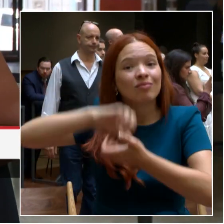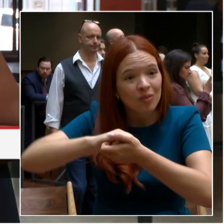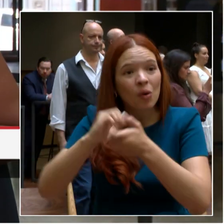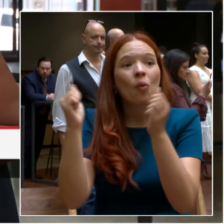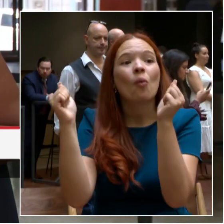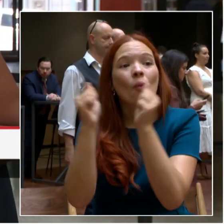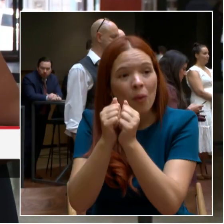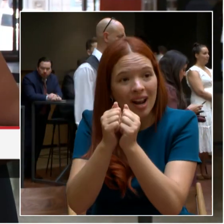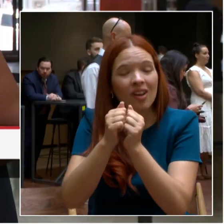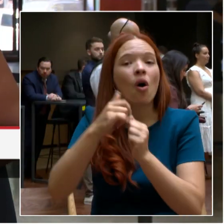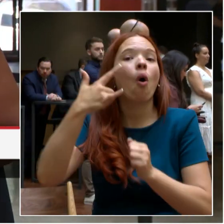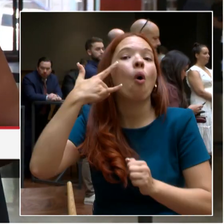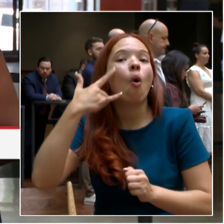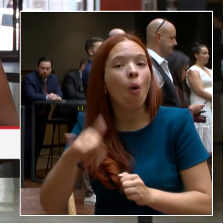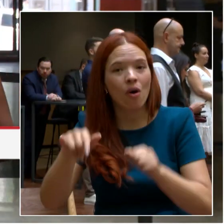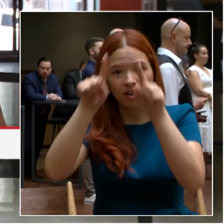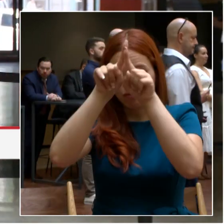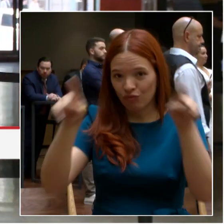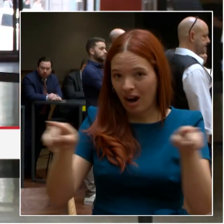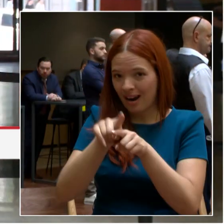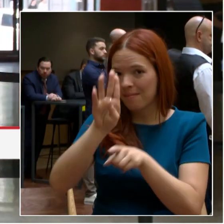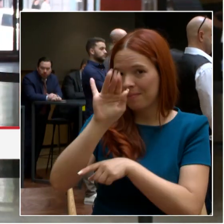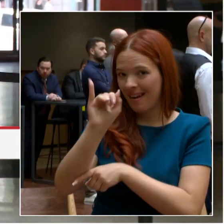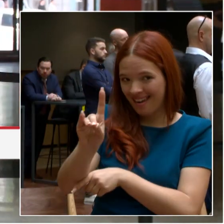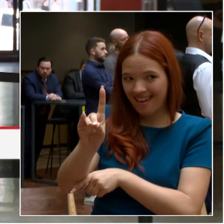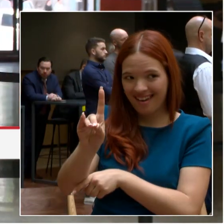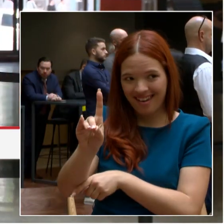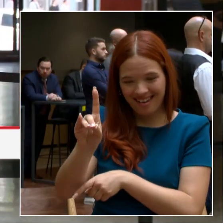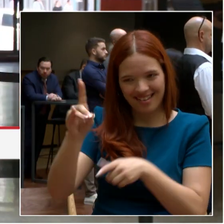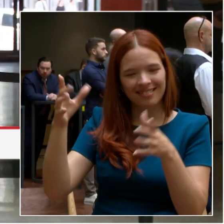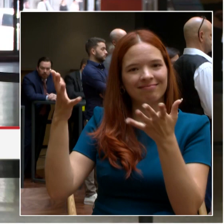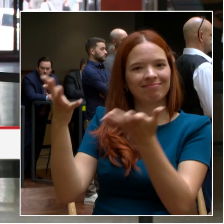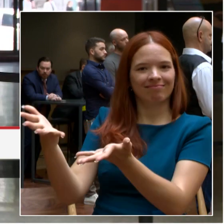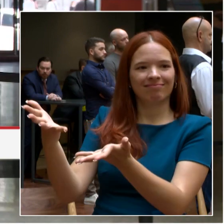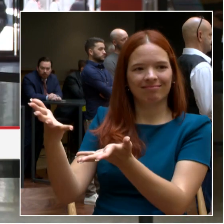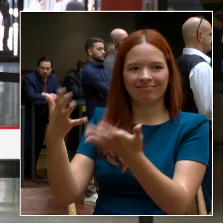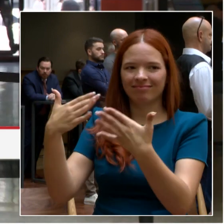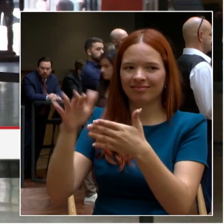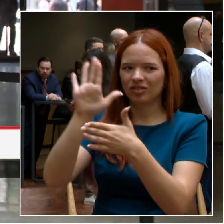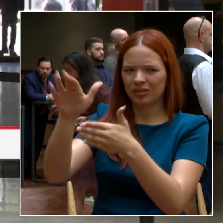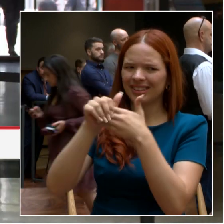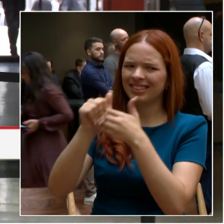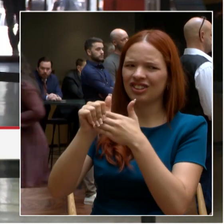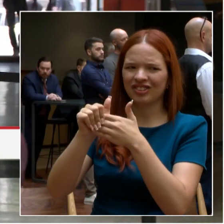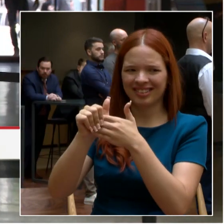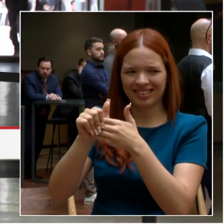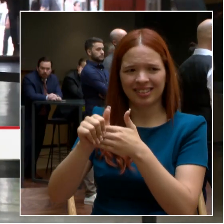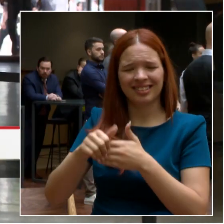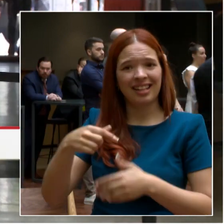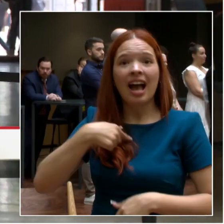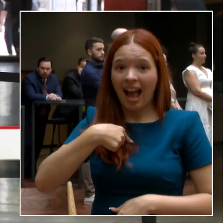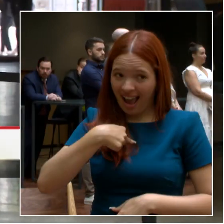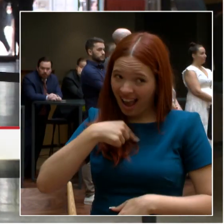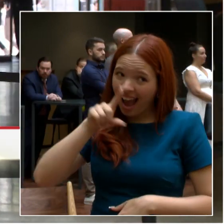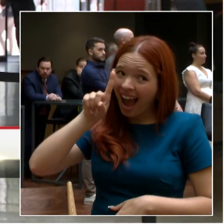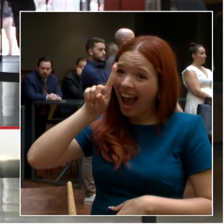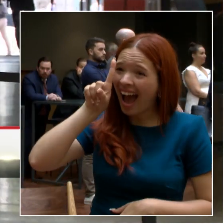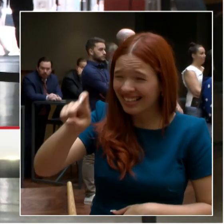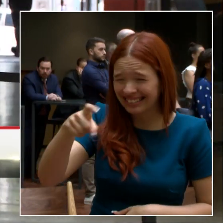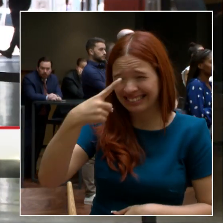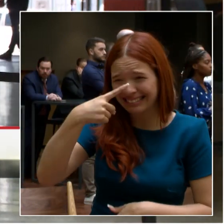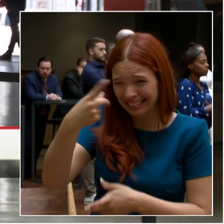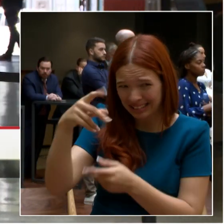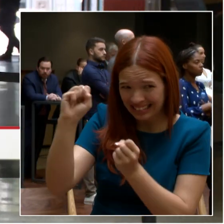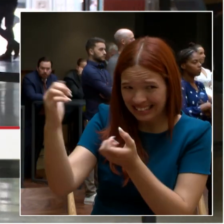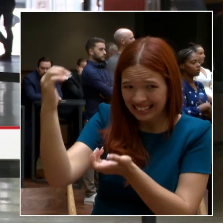bid for your leadership. I asked them to be our partner to develop the plans